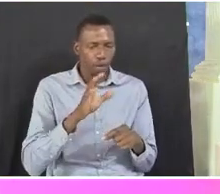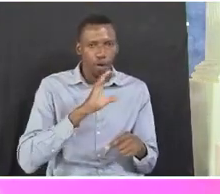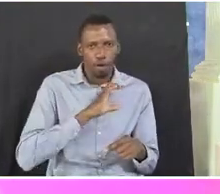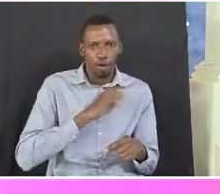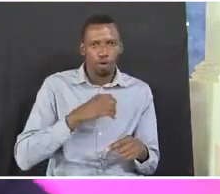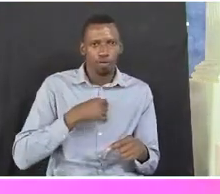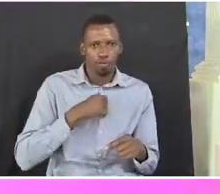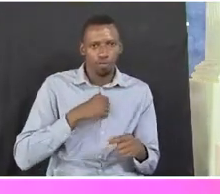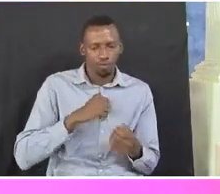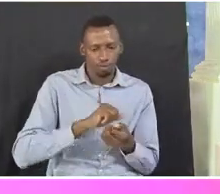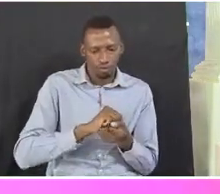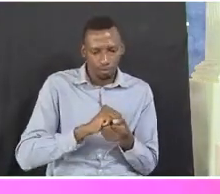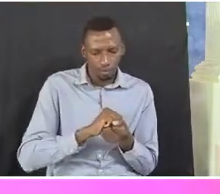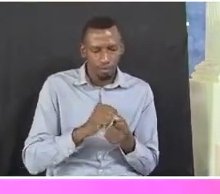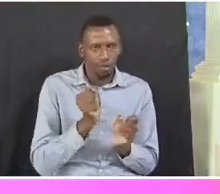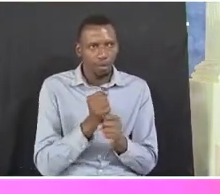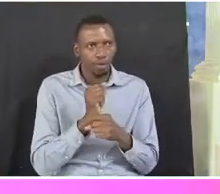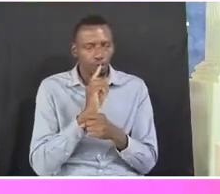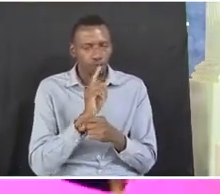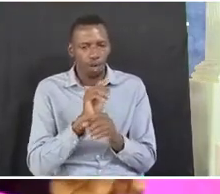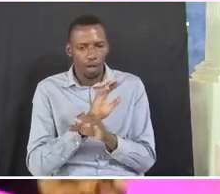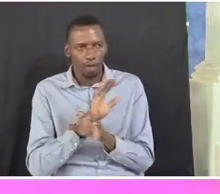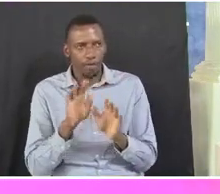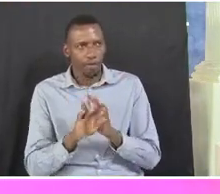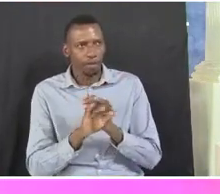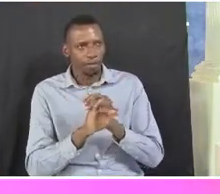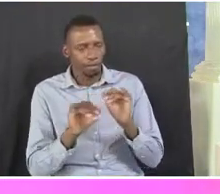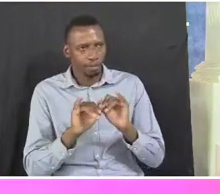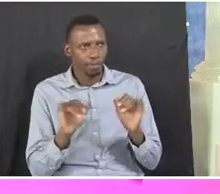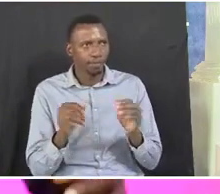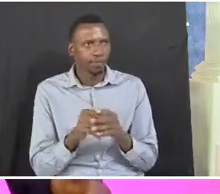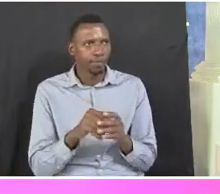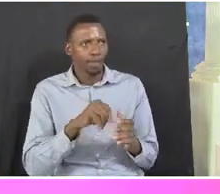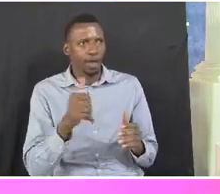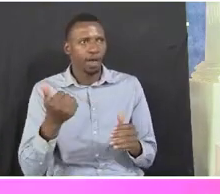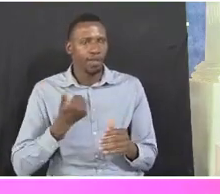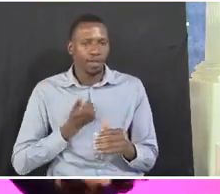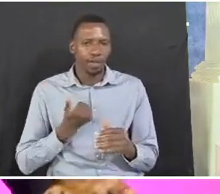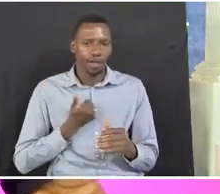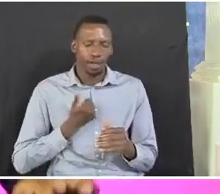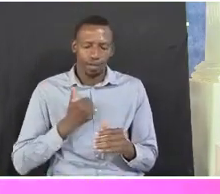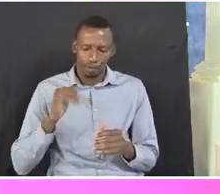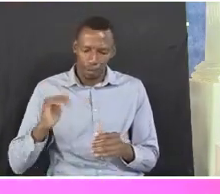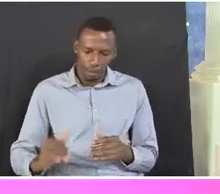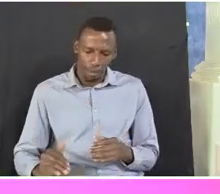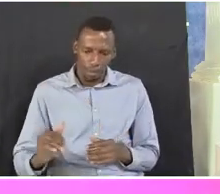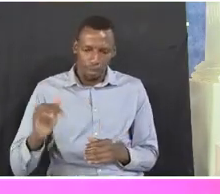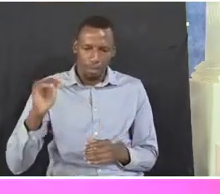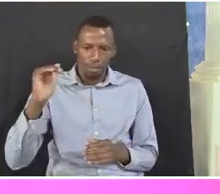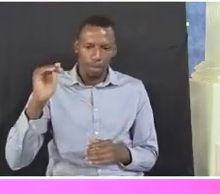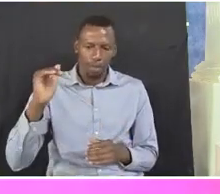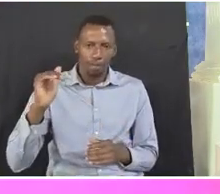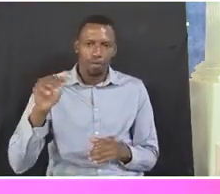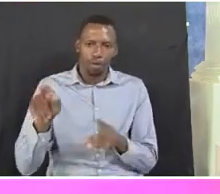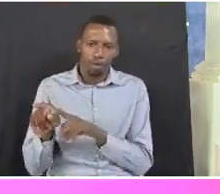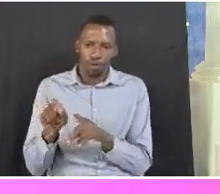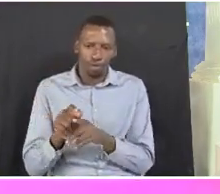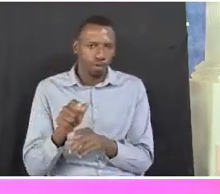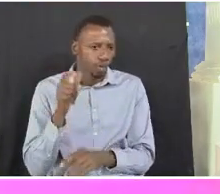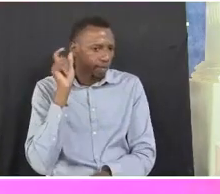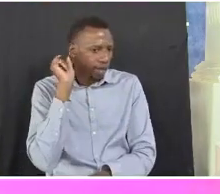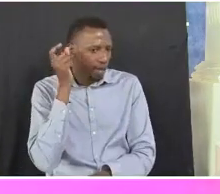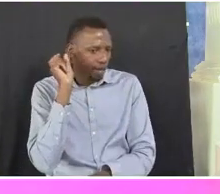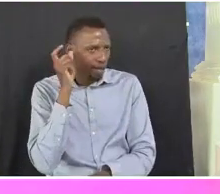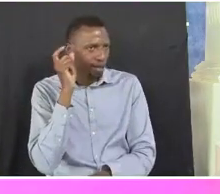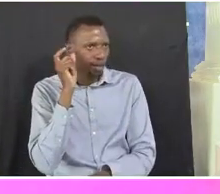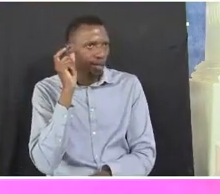clothes, to make sure everything is clean. Another one was brought up, even an egg is handled